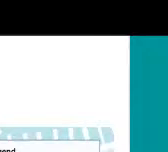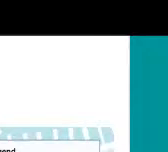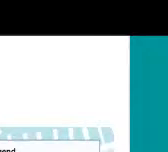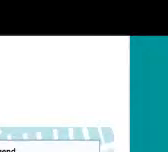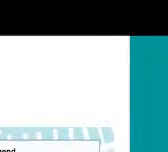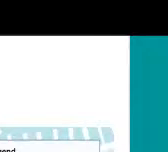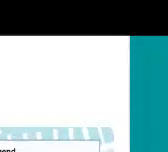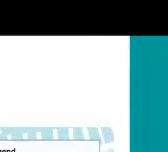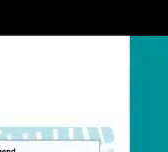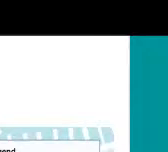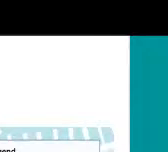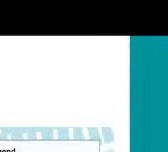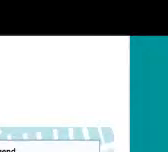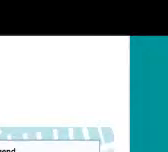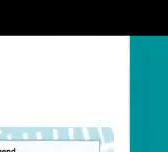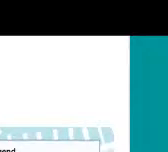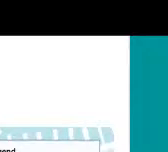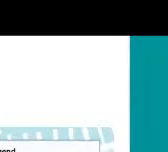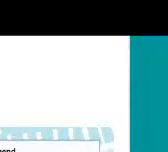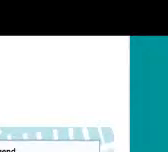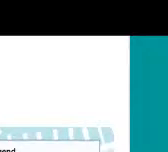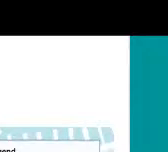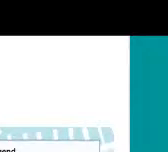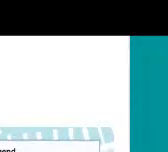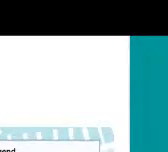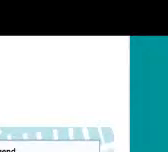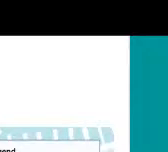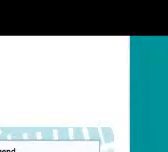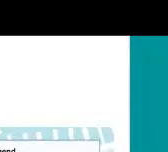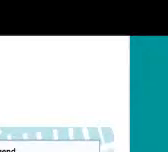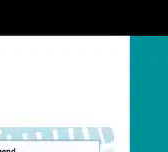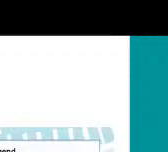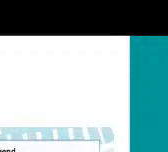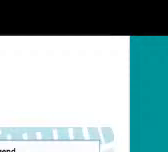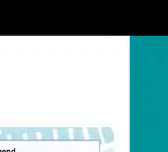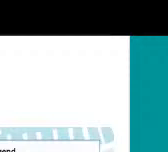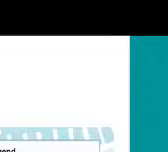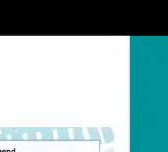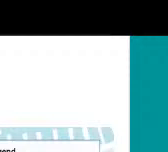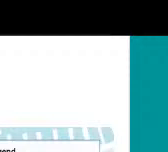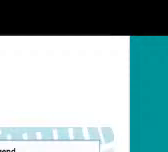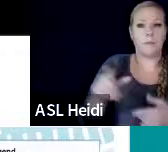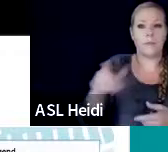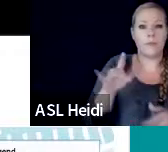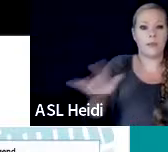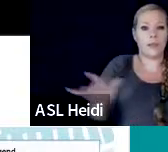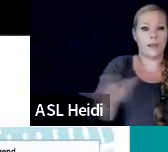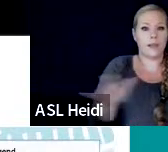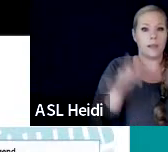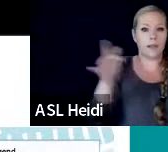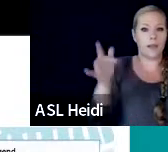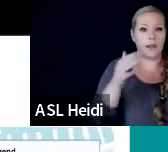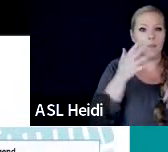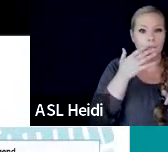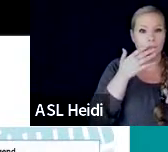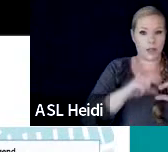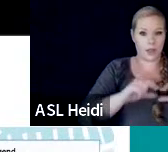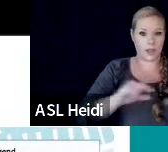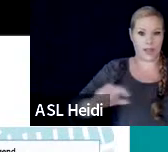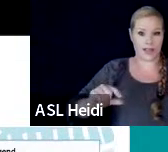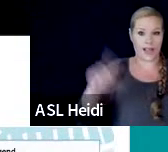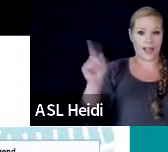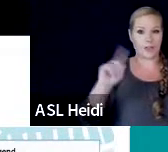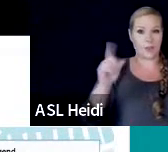just the new improvements. So there are some very light colored lines under here where you can see the existing roads. My cursor right now is